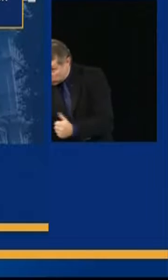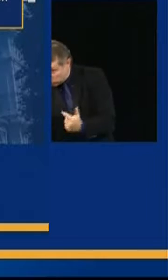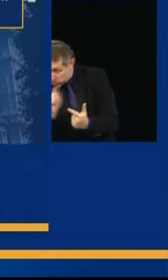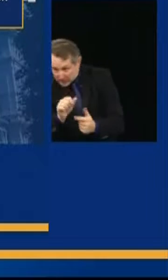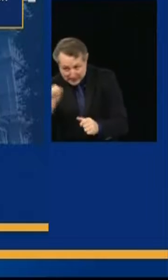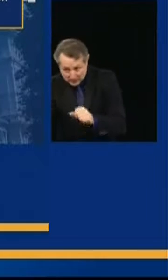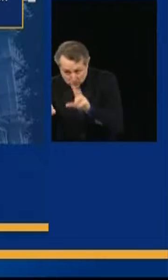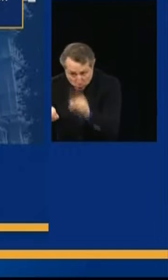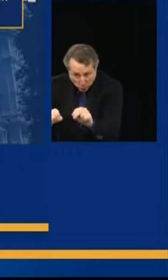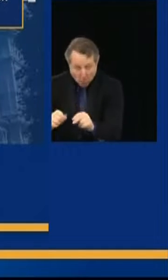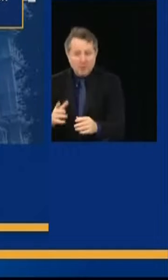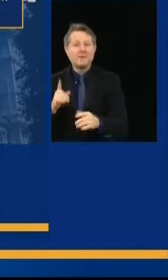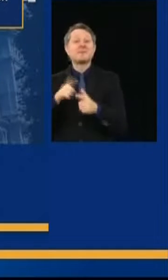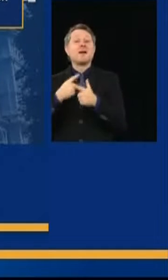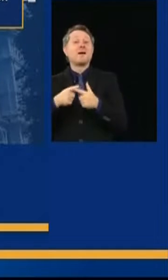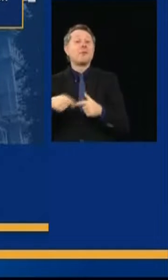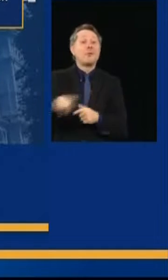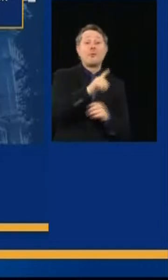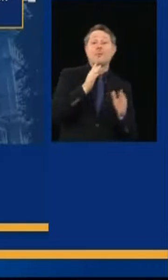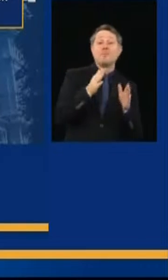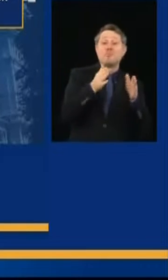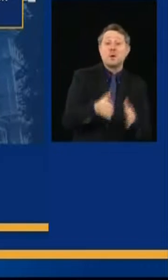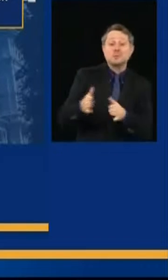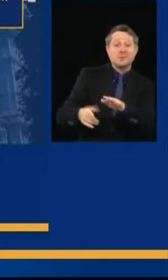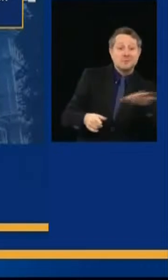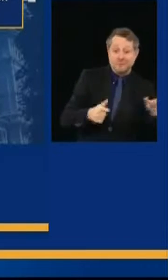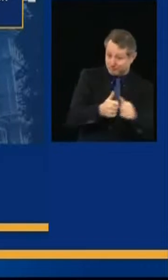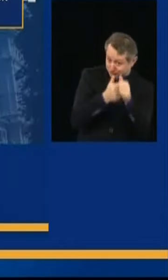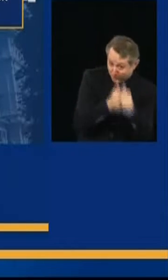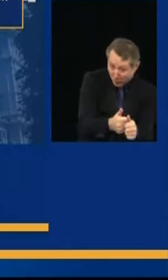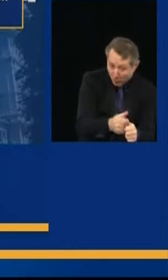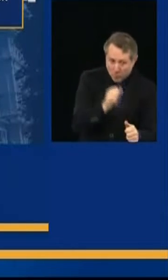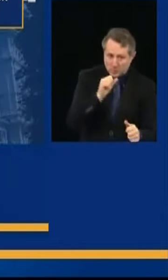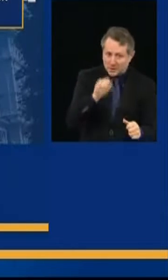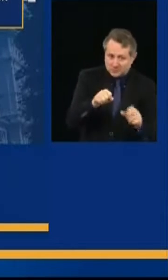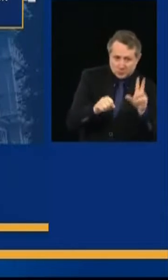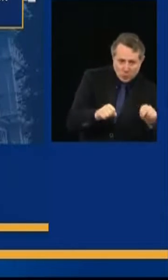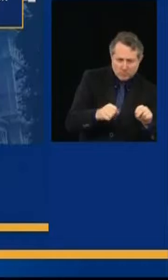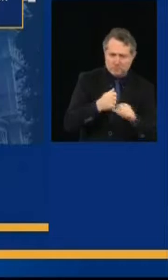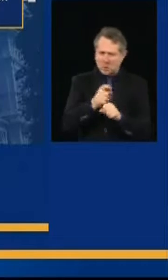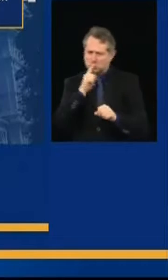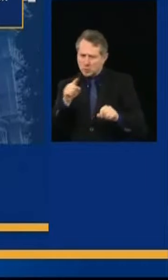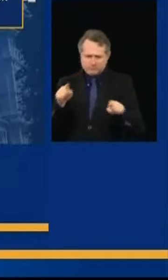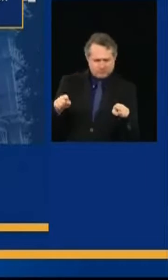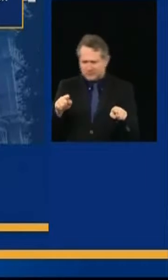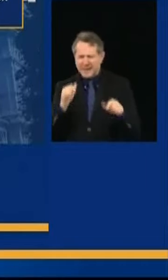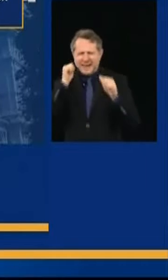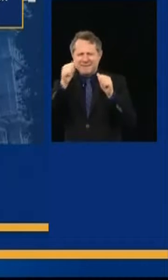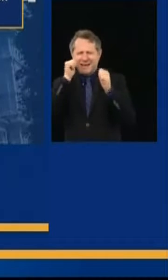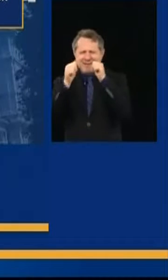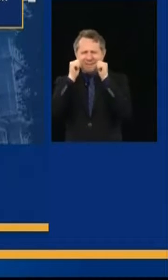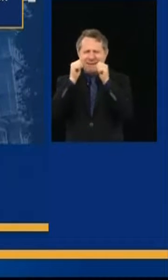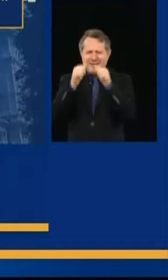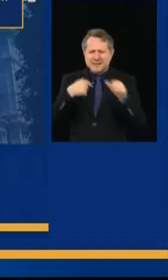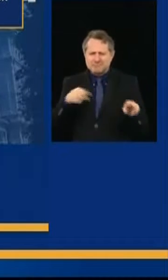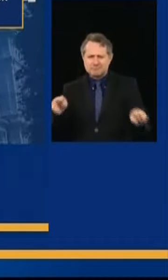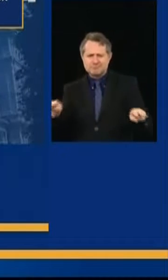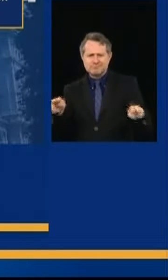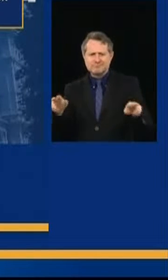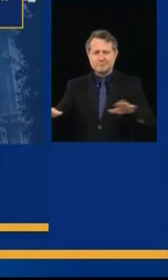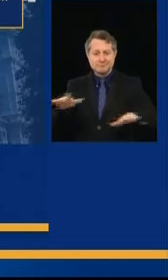complying. And watch it day to day, and you'll know if the activity